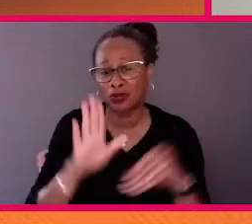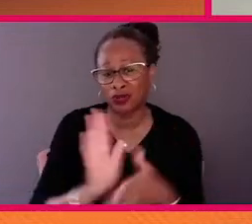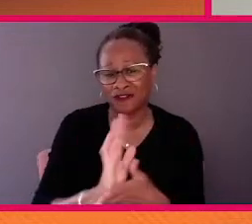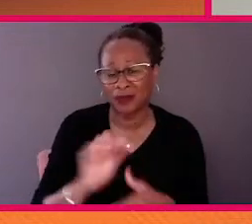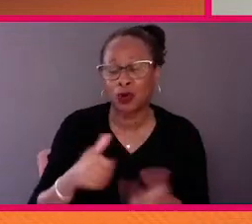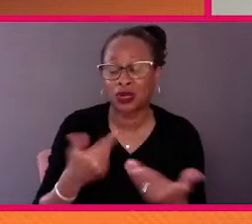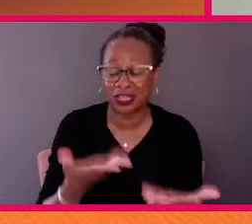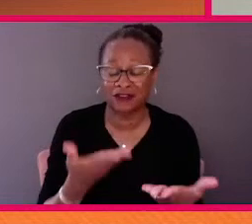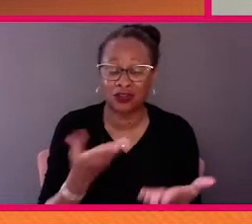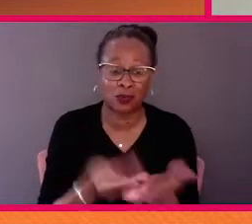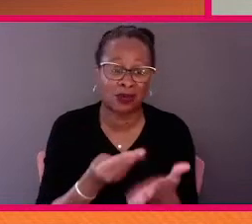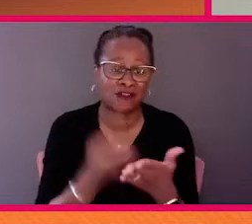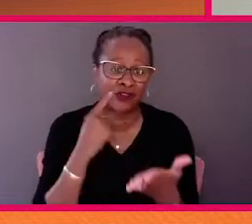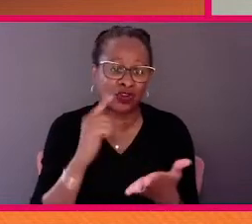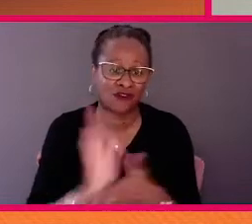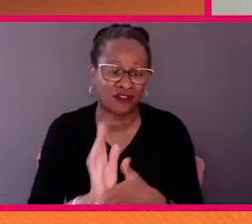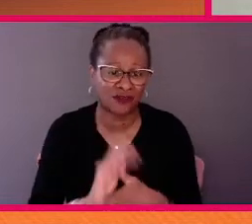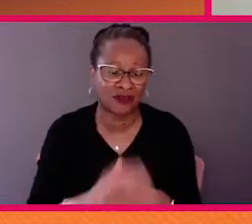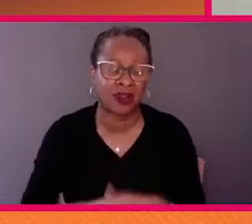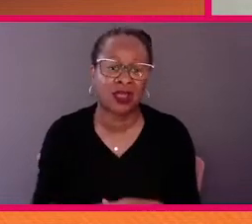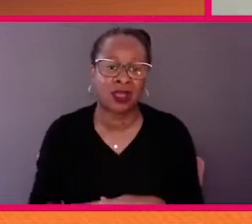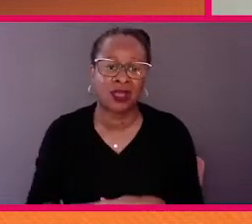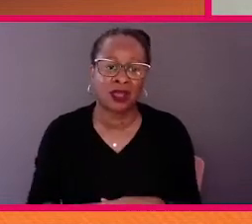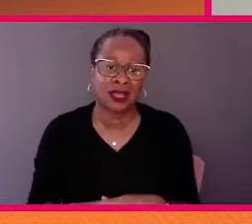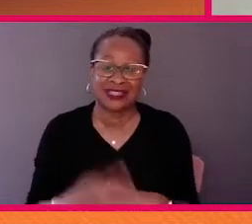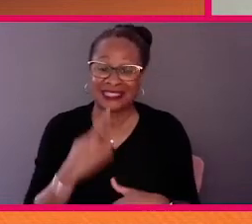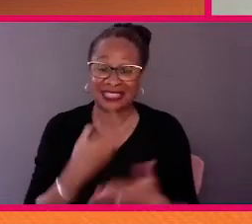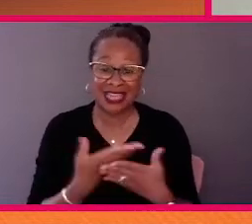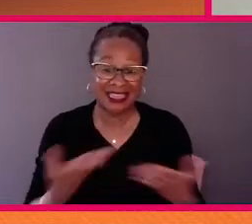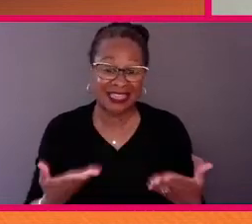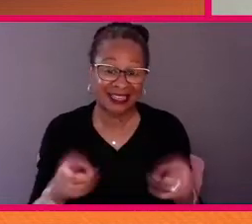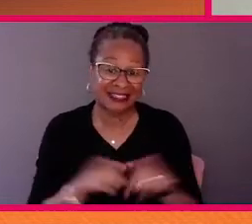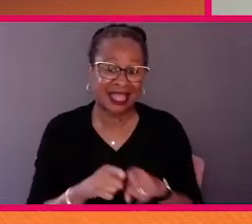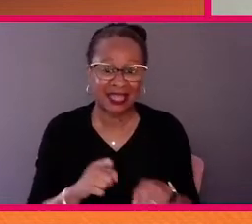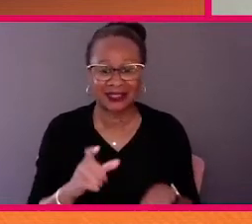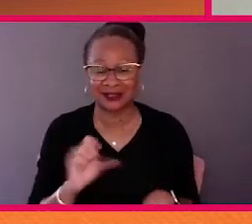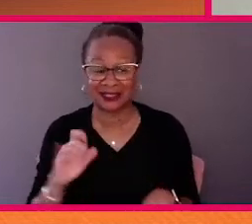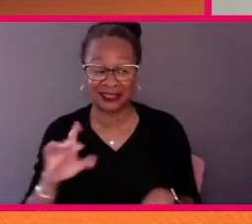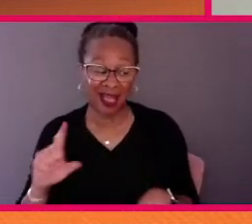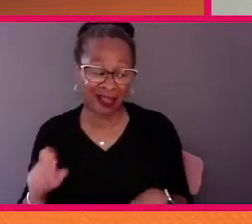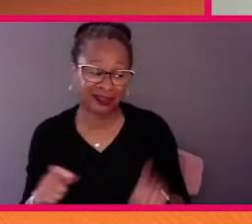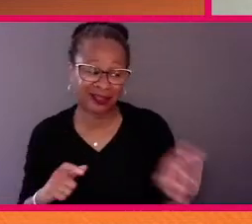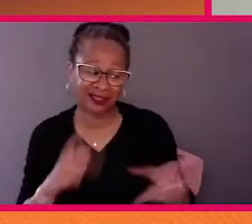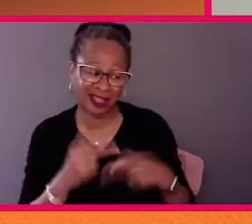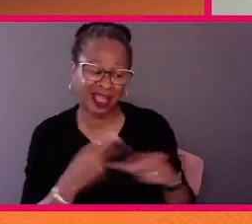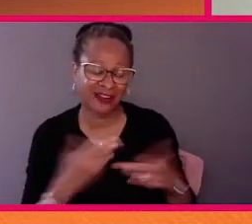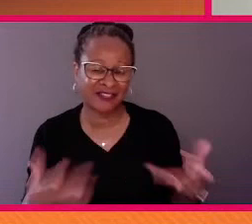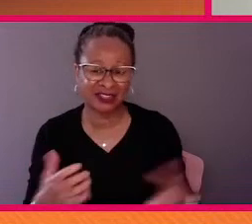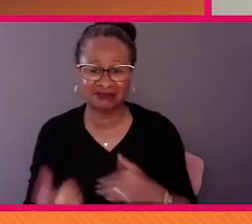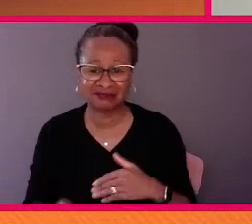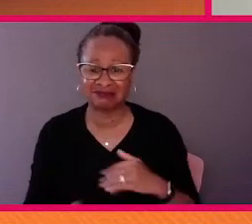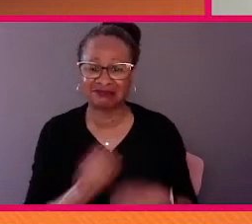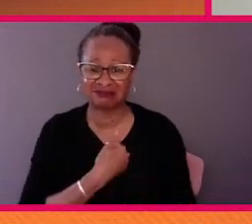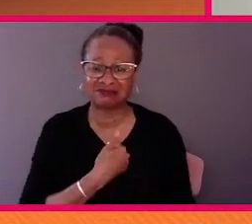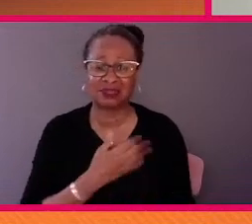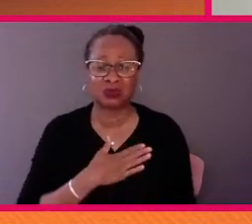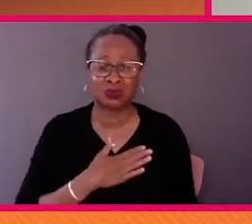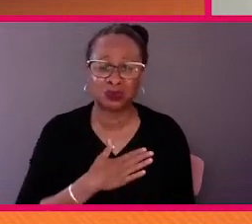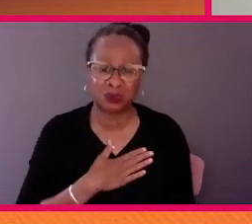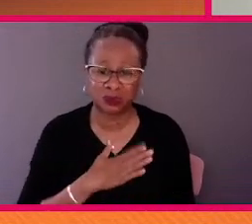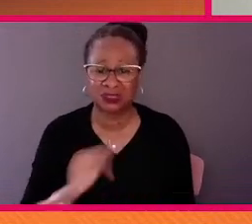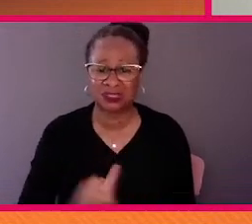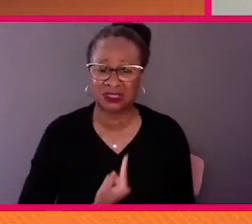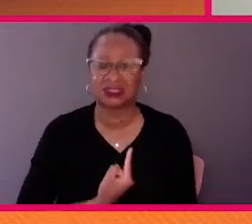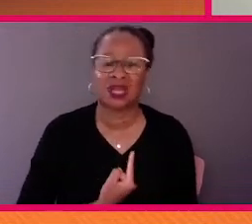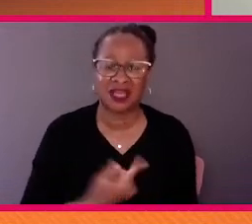film that really like, you know, they're saying these things as asides, but they're the type of things that really hit you personally. They feel like a